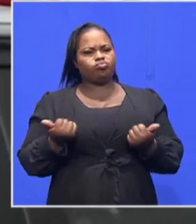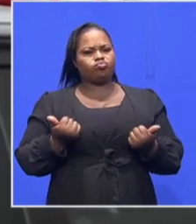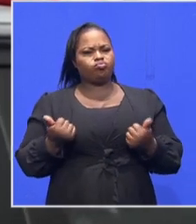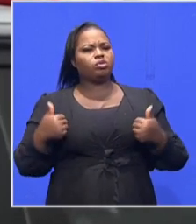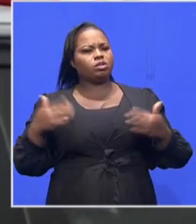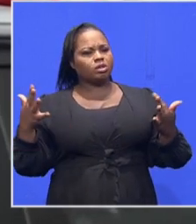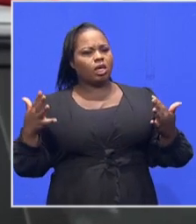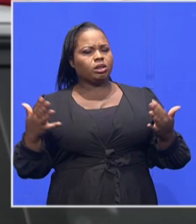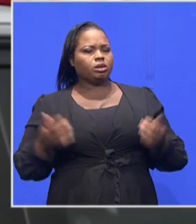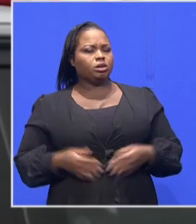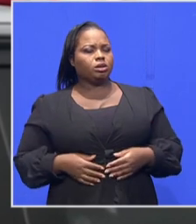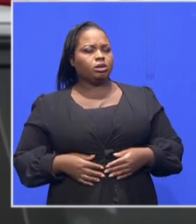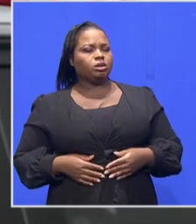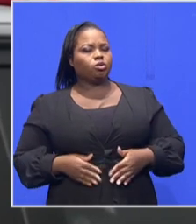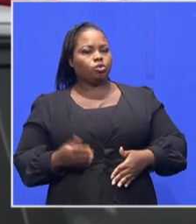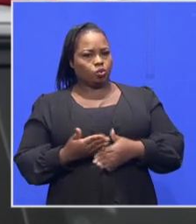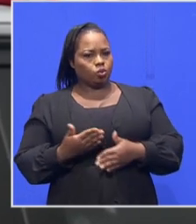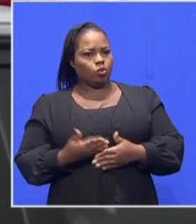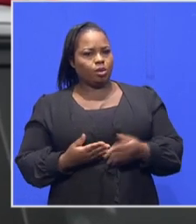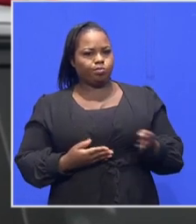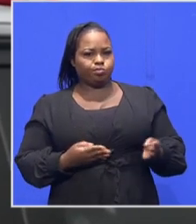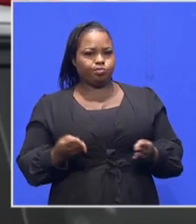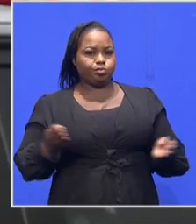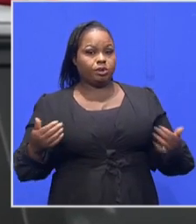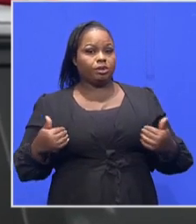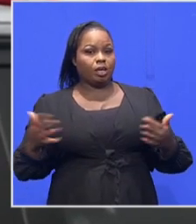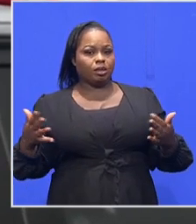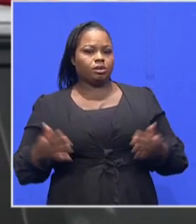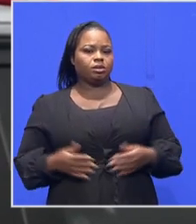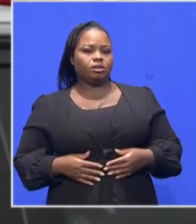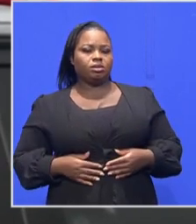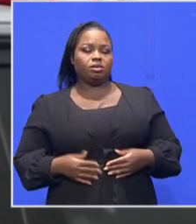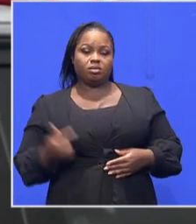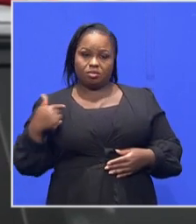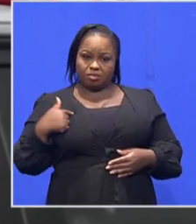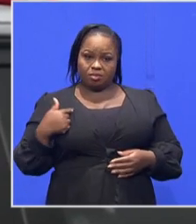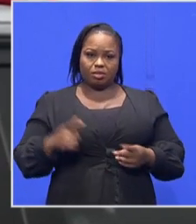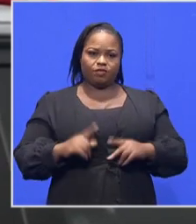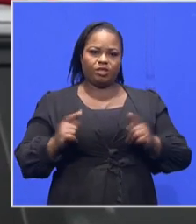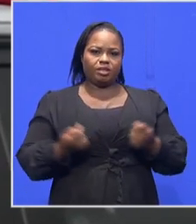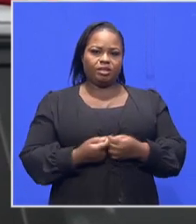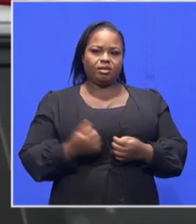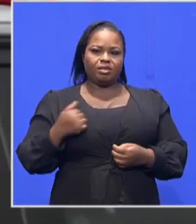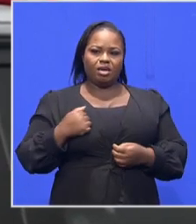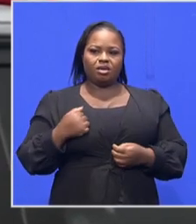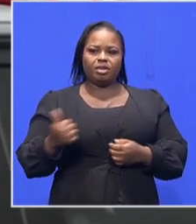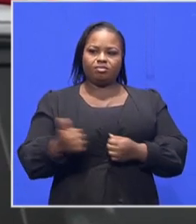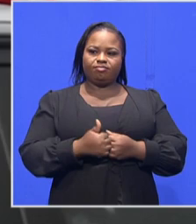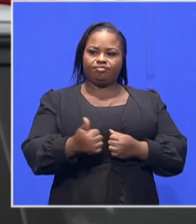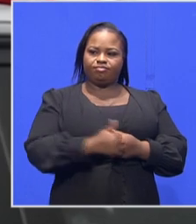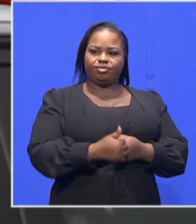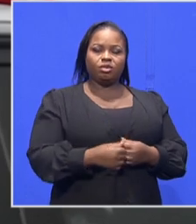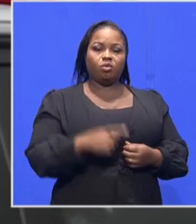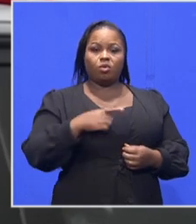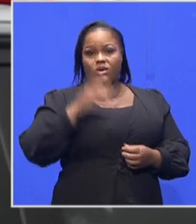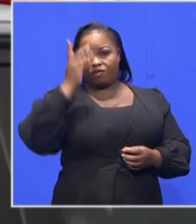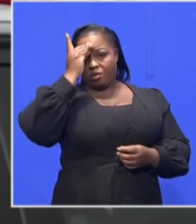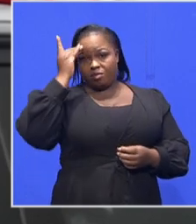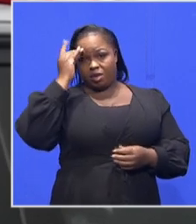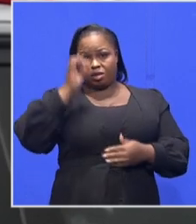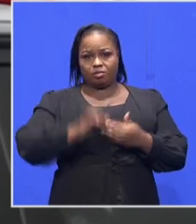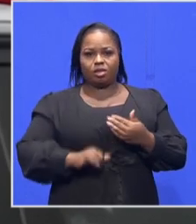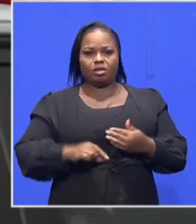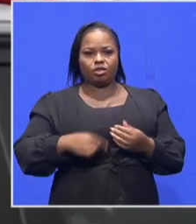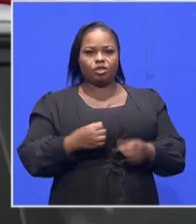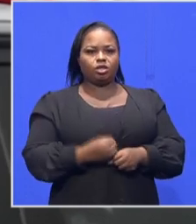of on-the-ground, boots-on-the-ground work has been done by myself, my team and stakeholders. I can tell you that from March this year with the master